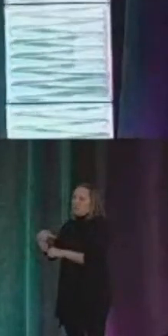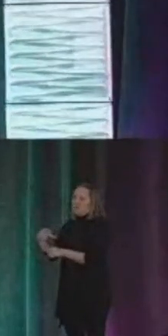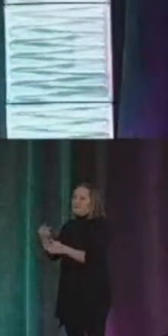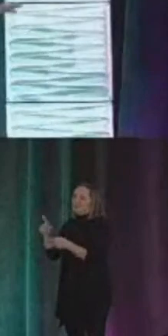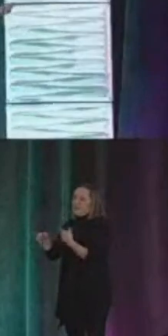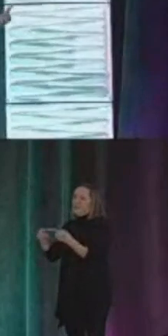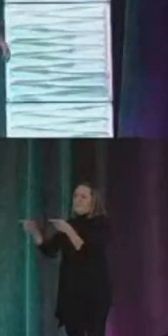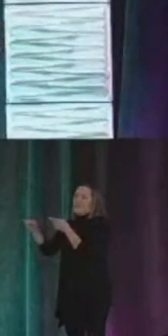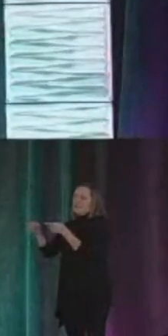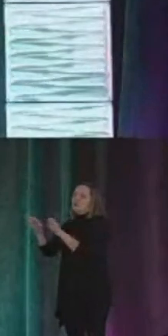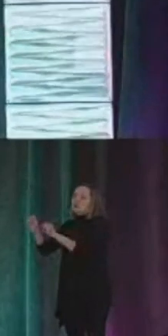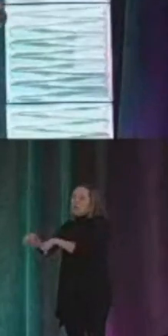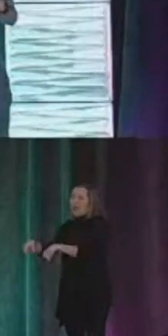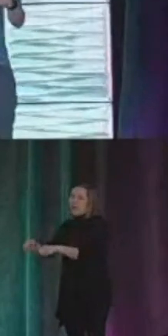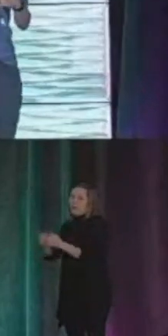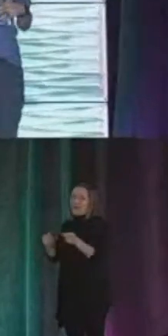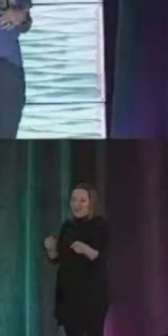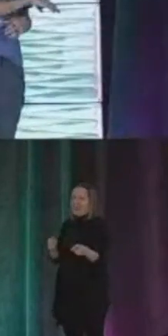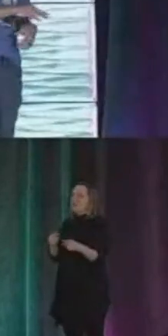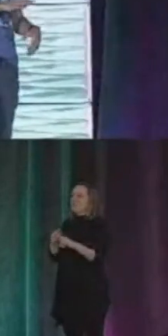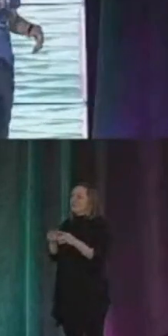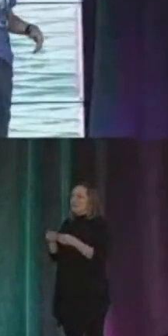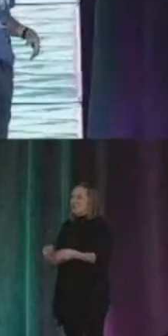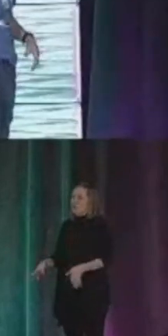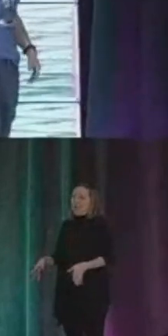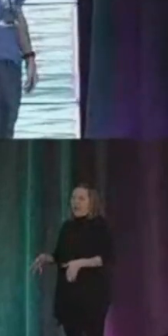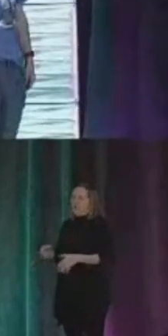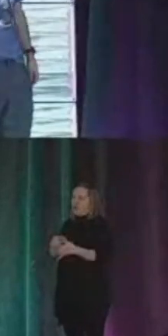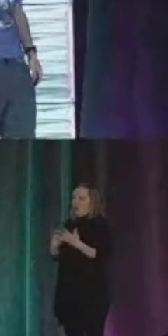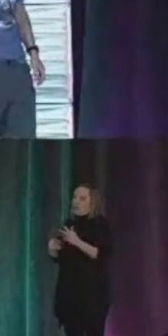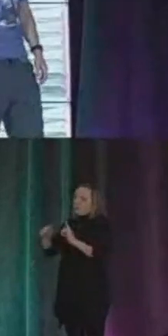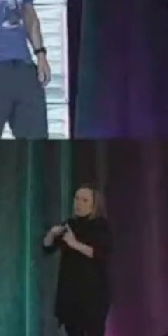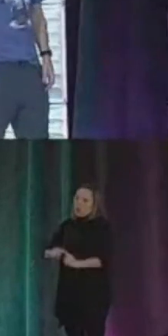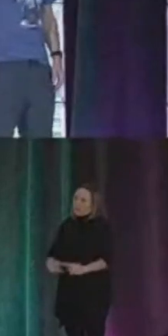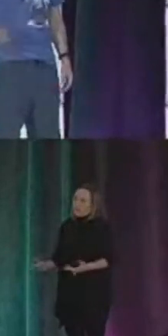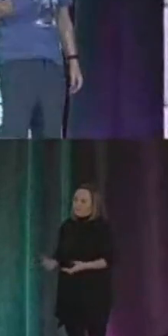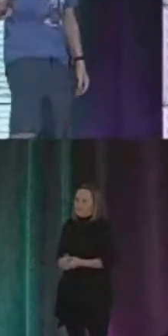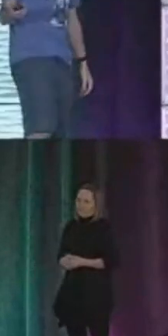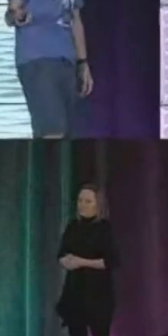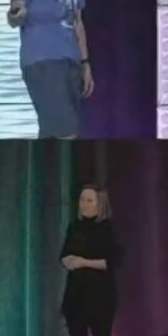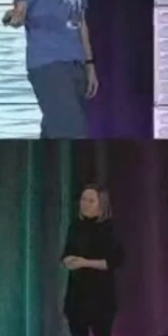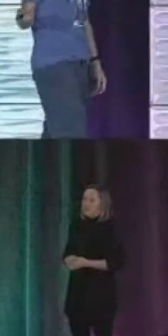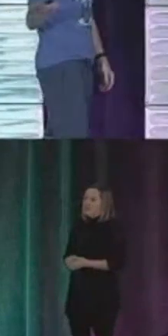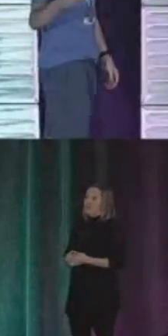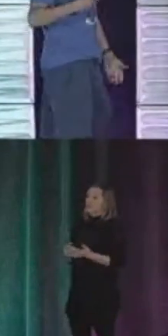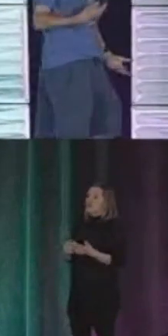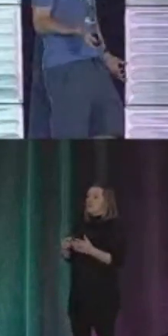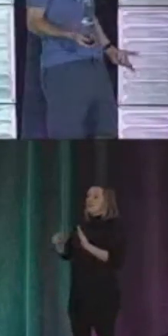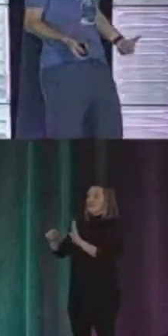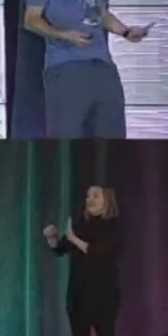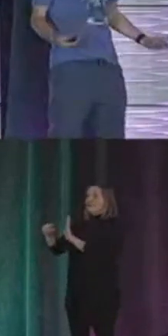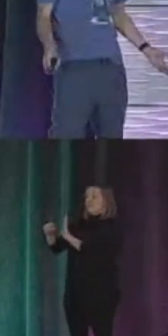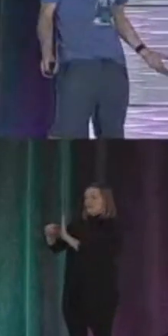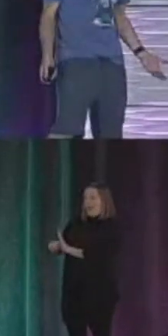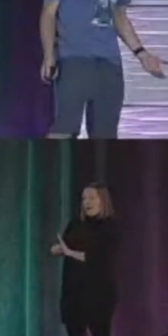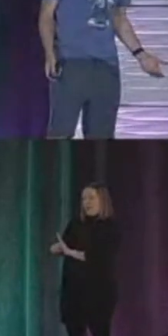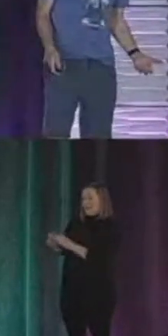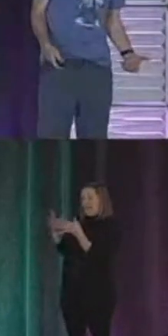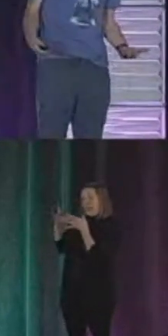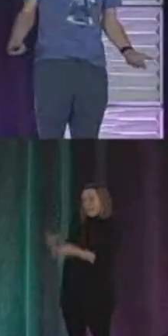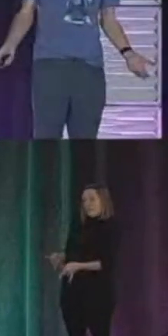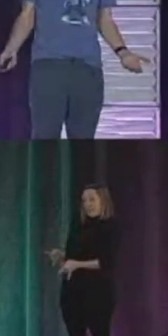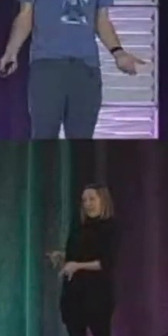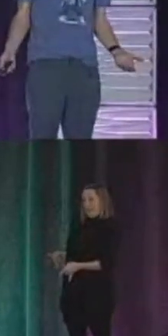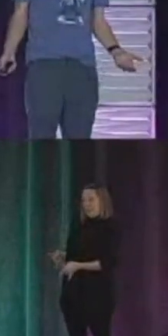Of course, you can with these technologies, but then you lose out on all of these pros. So the cons are interesting because we don't actually know what